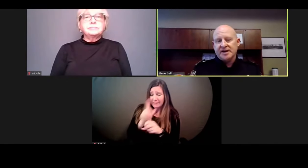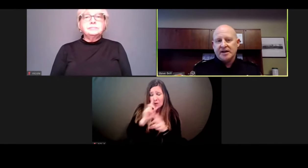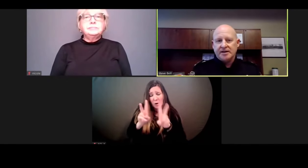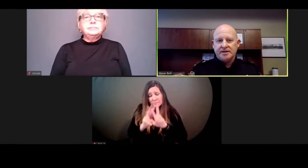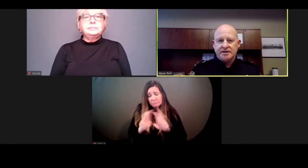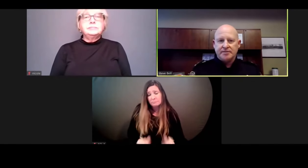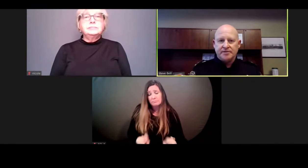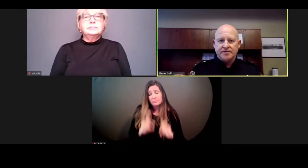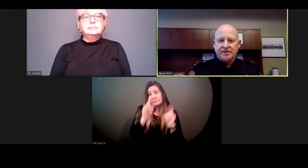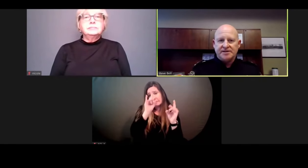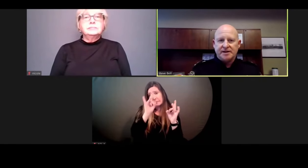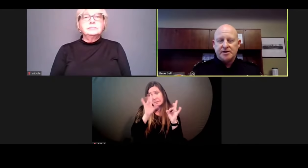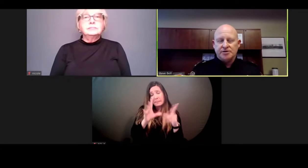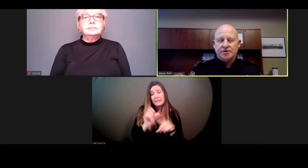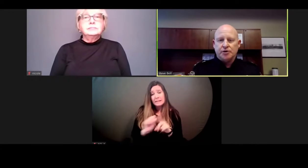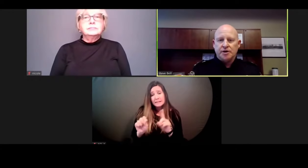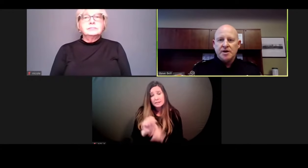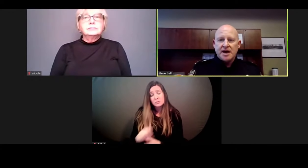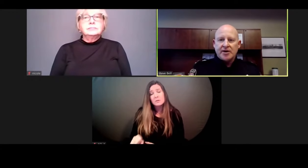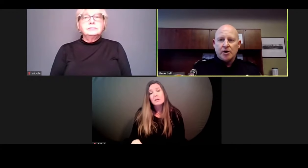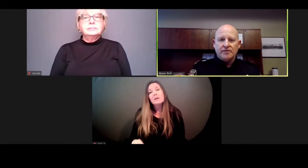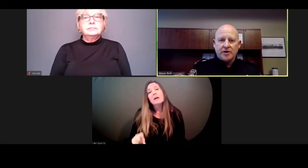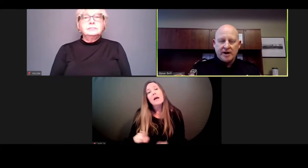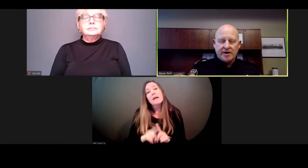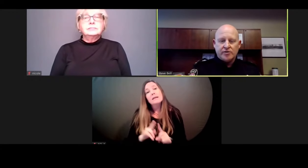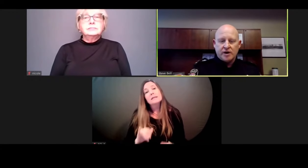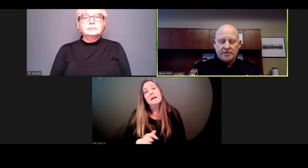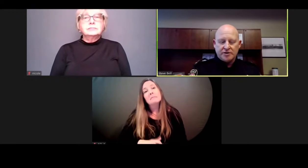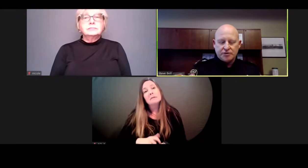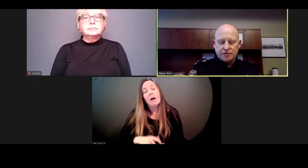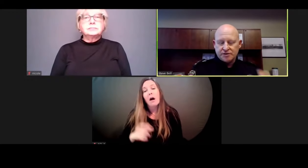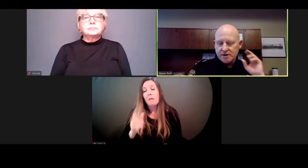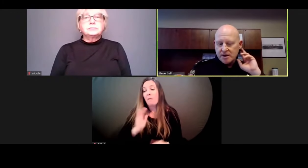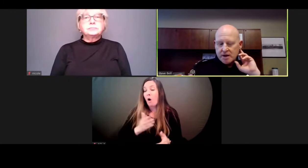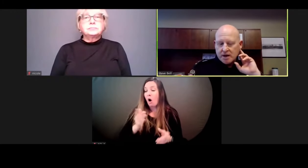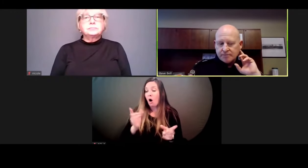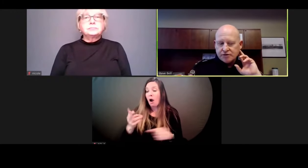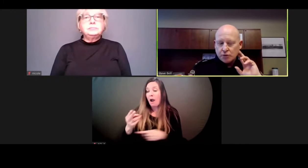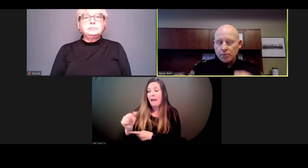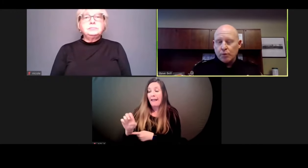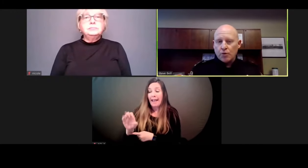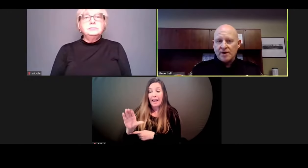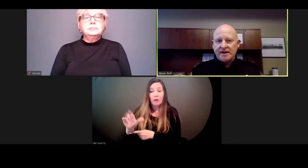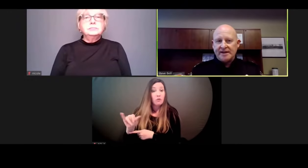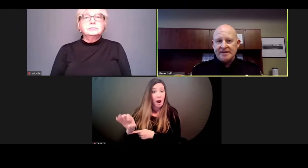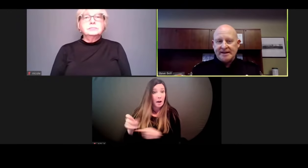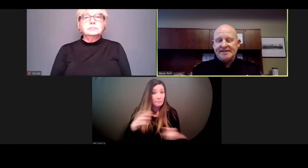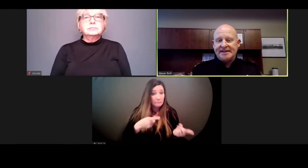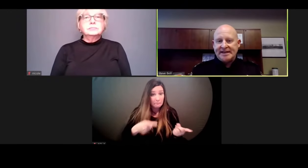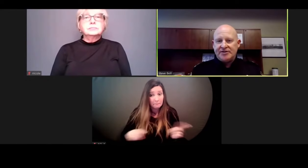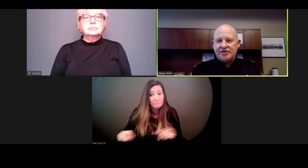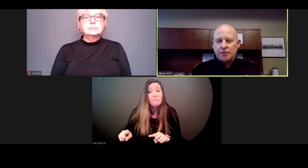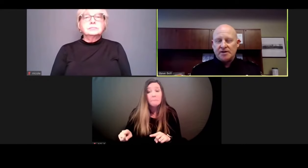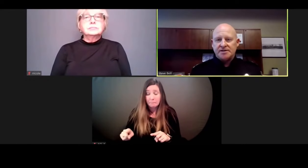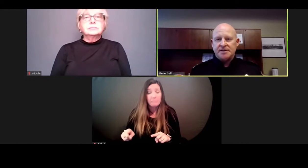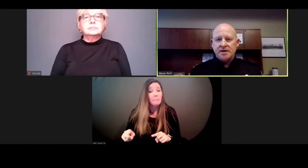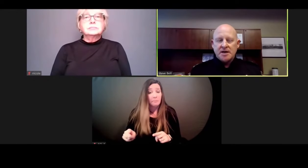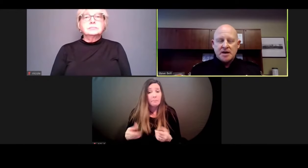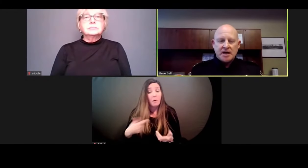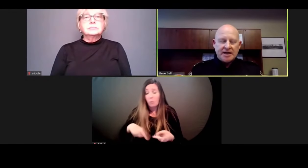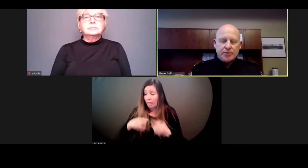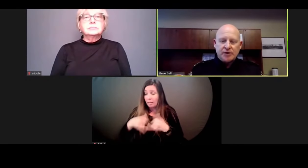have a dedicated team of investigators to look at all of our hate crime issues. So reporting is key to